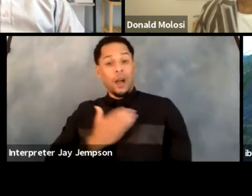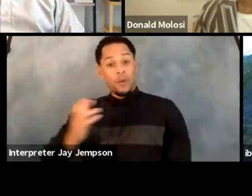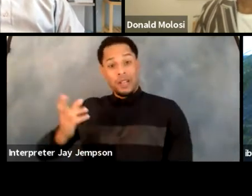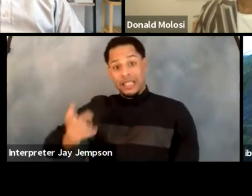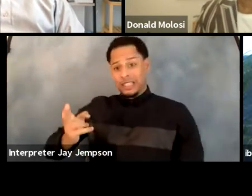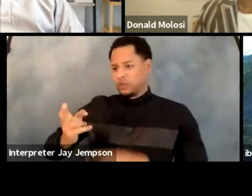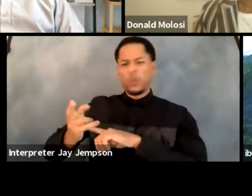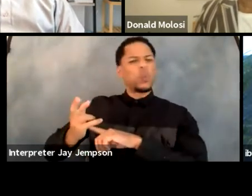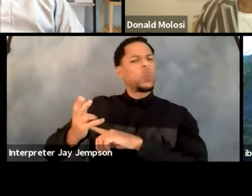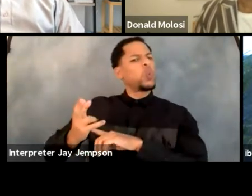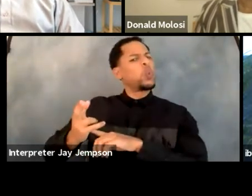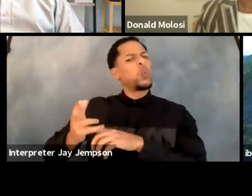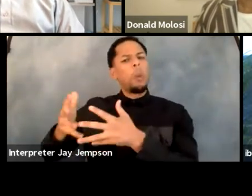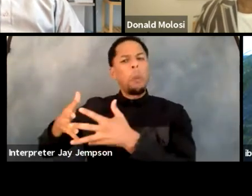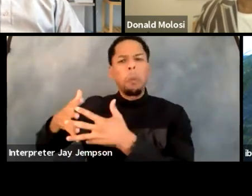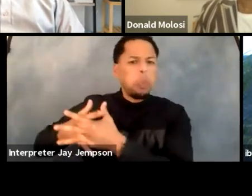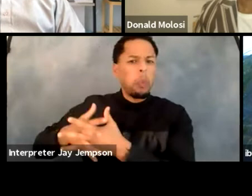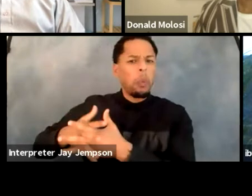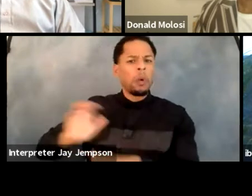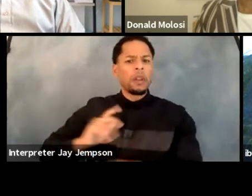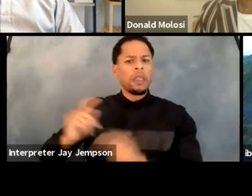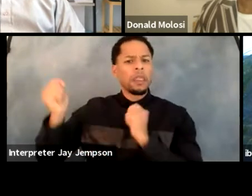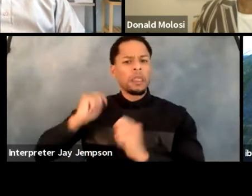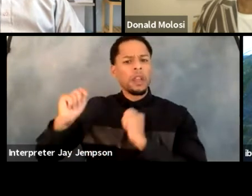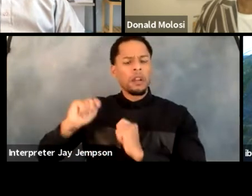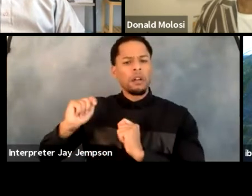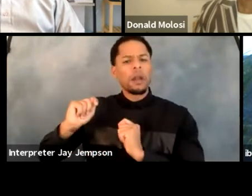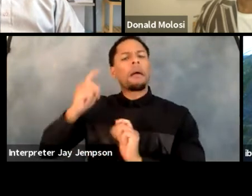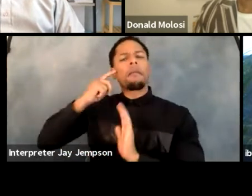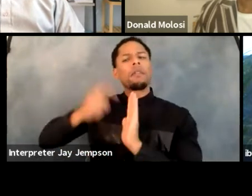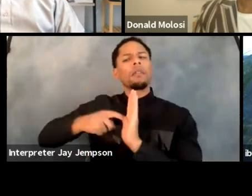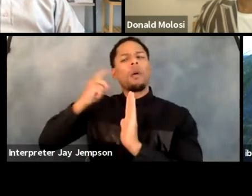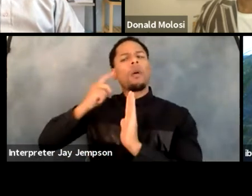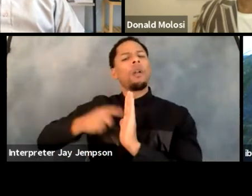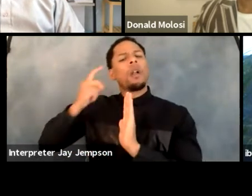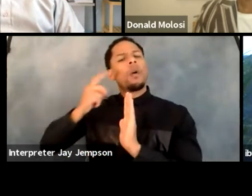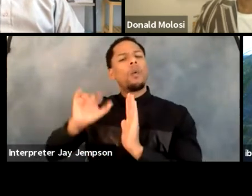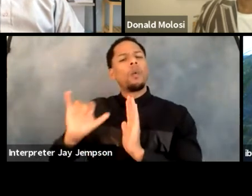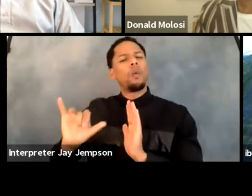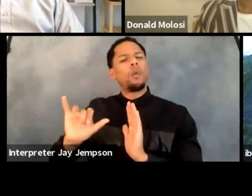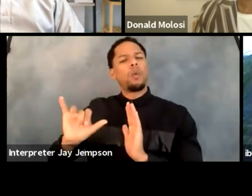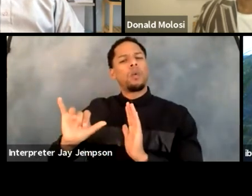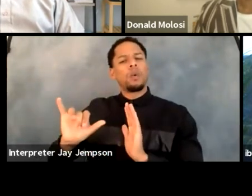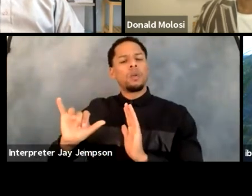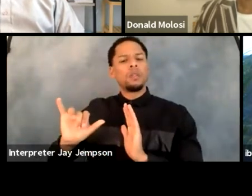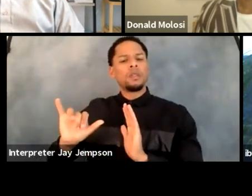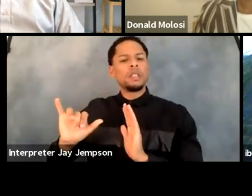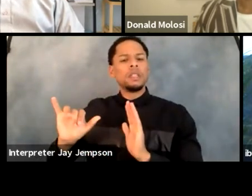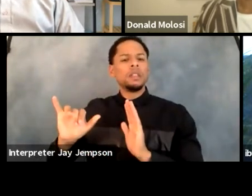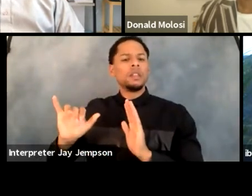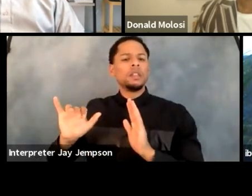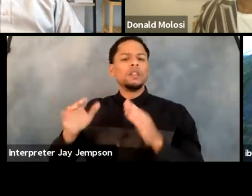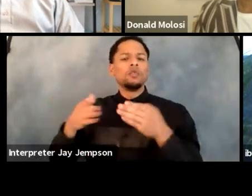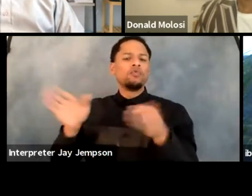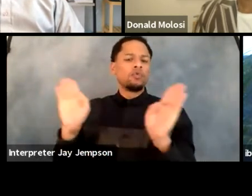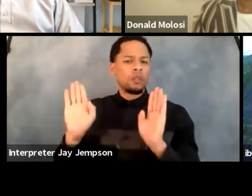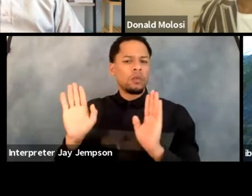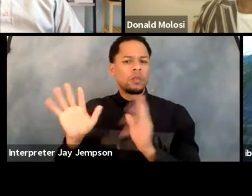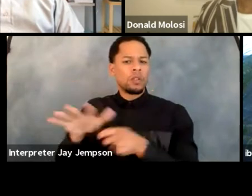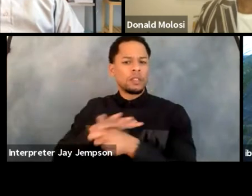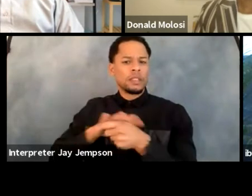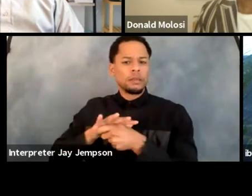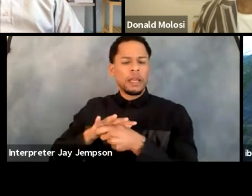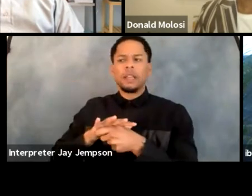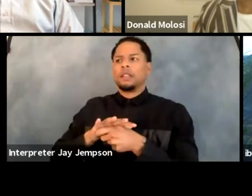theater. And you'll find that a lot of the conventional spaces needed to retell those stories. So when you come as a